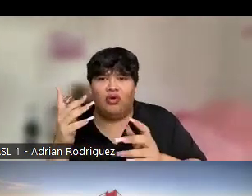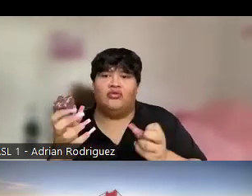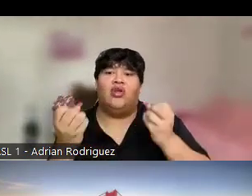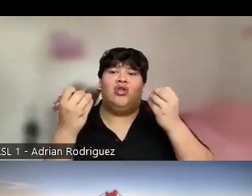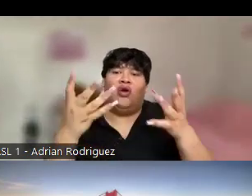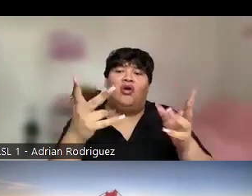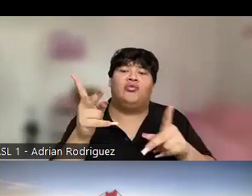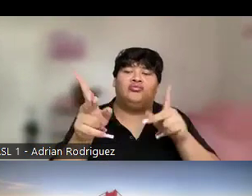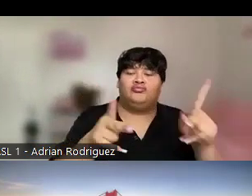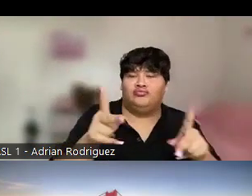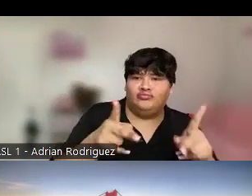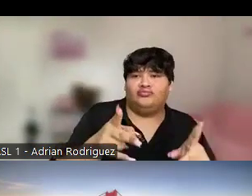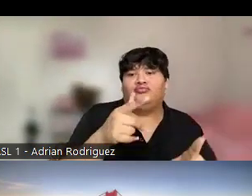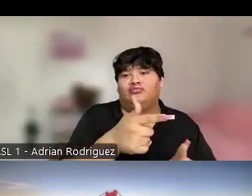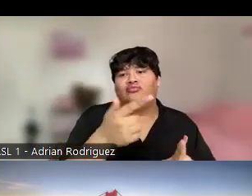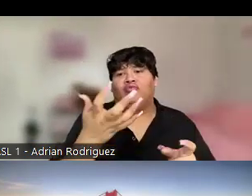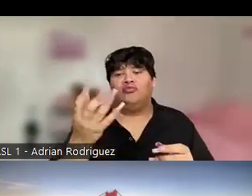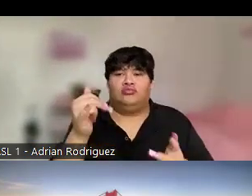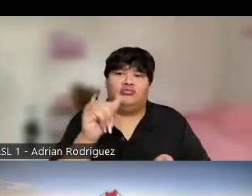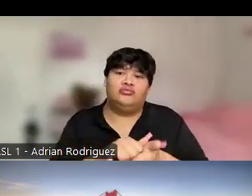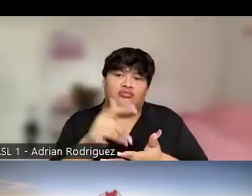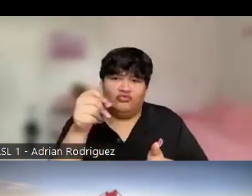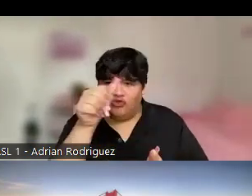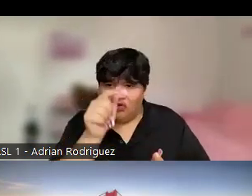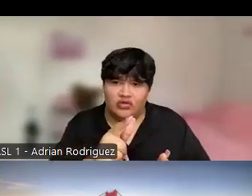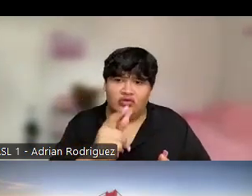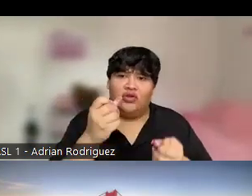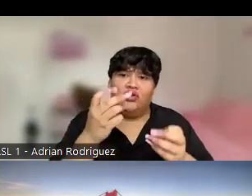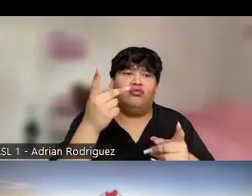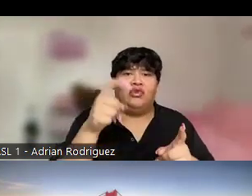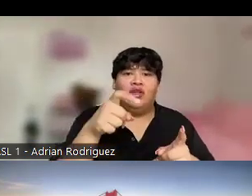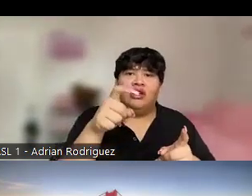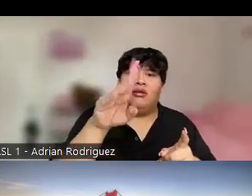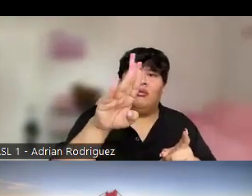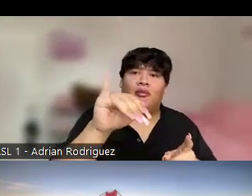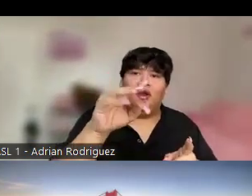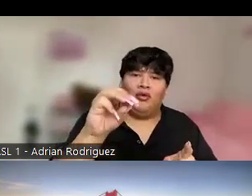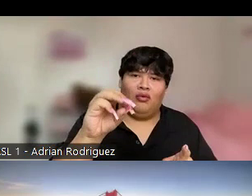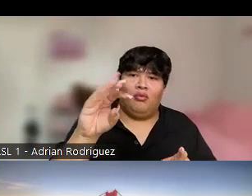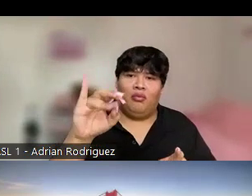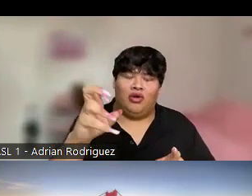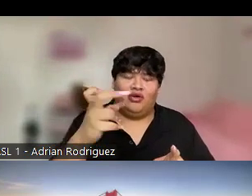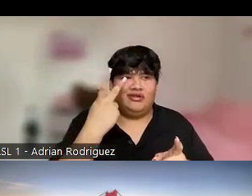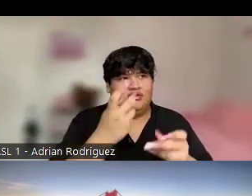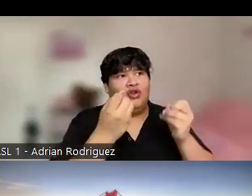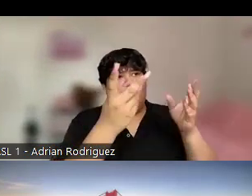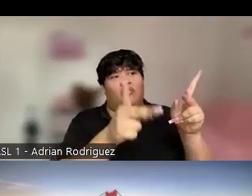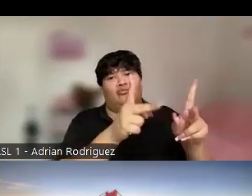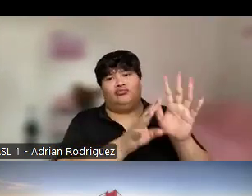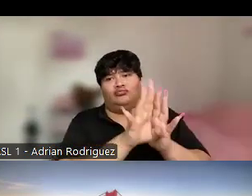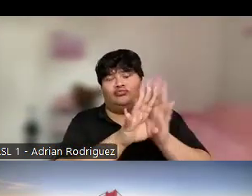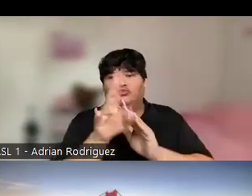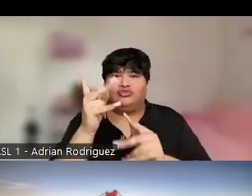studies lack significant data to estimate cases confirmed by biomarkers. So that's just kind of sort of too early to sort of do